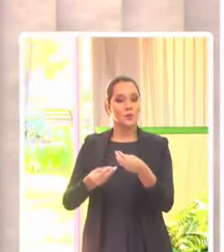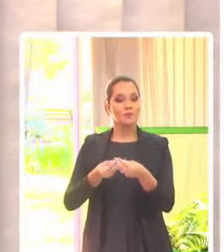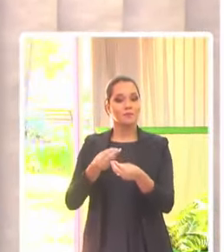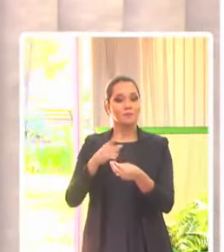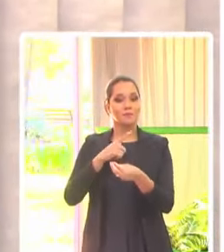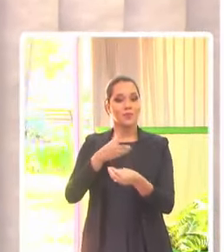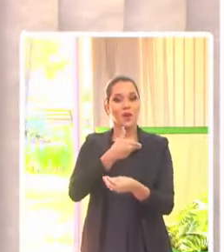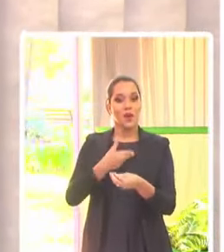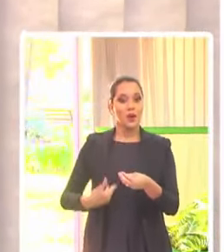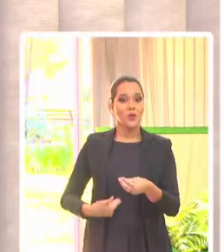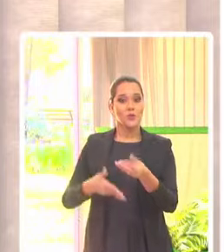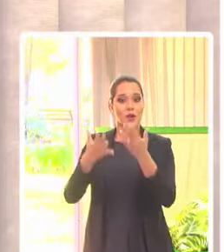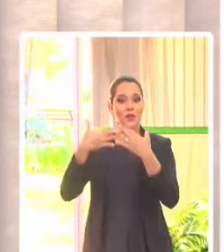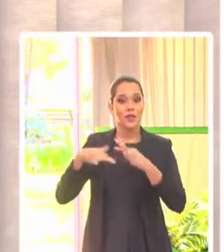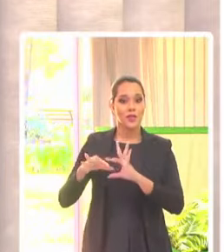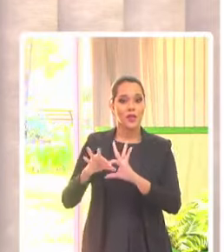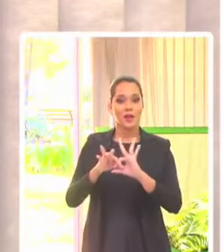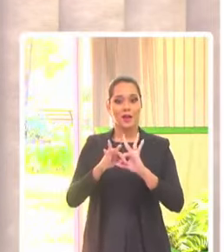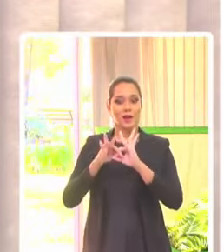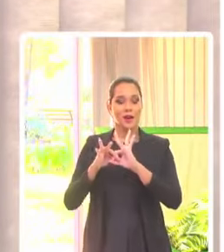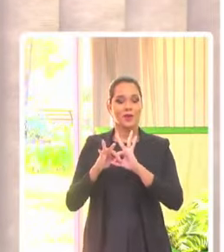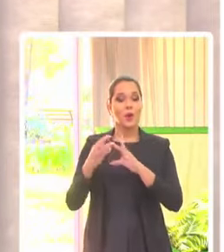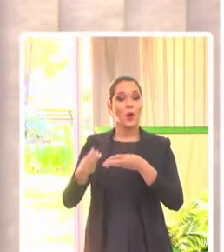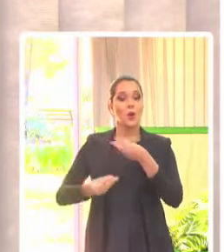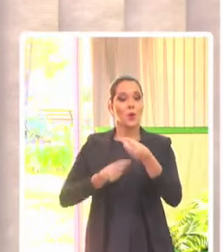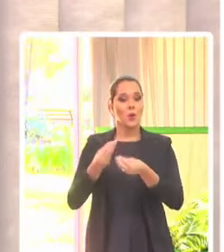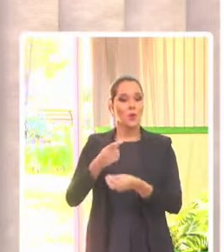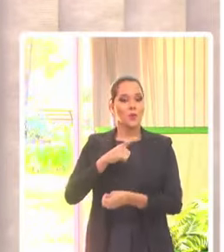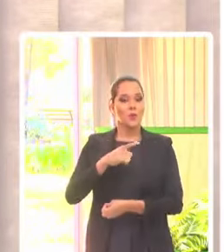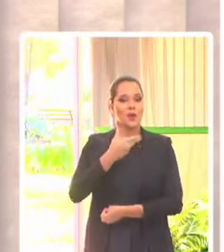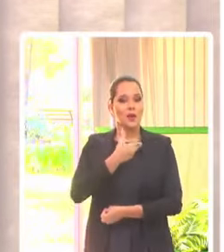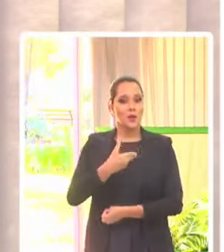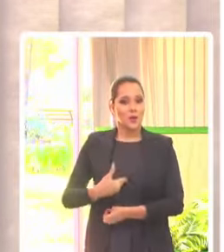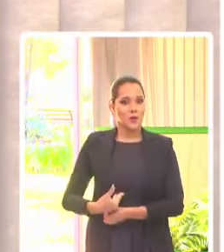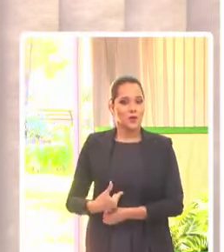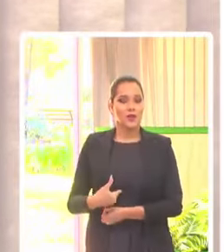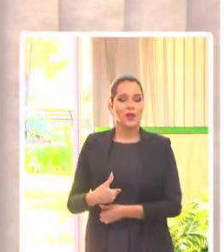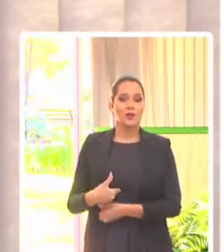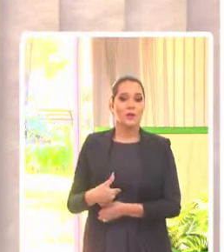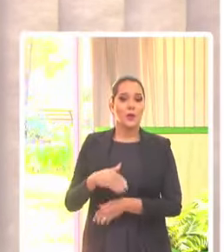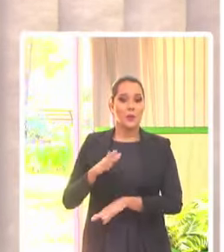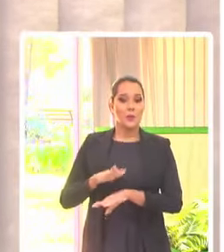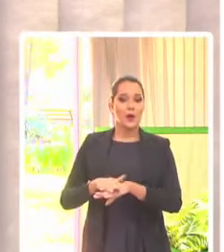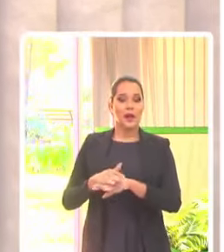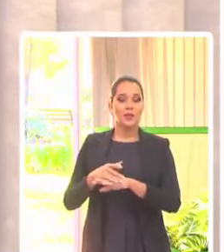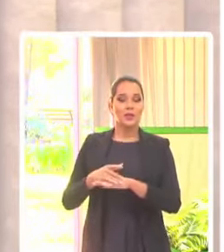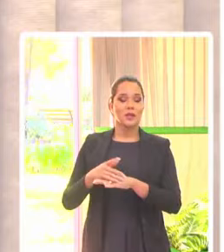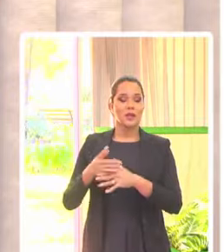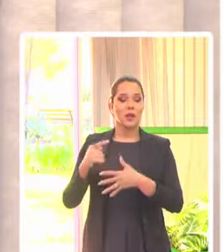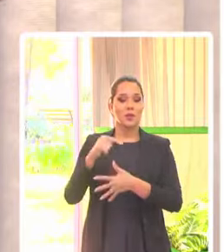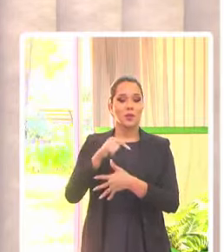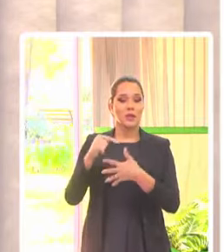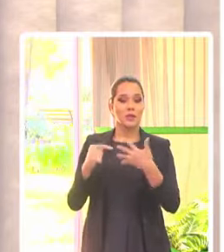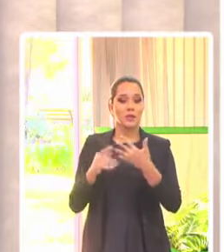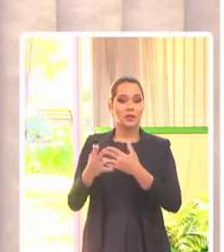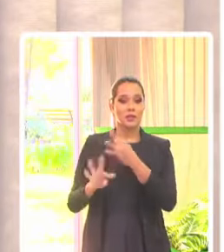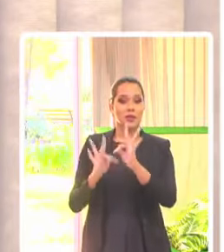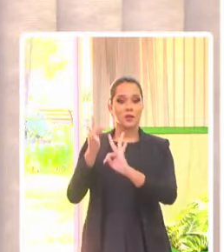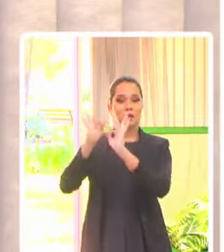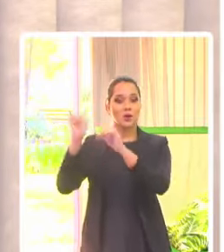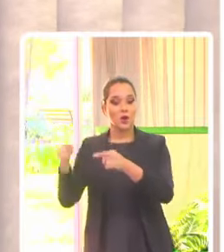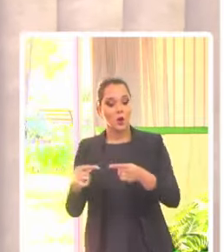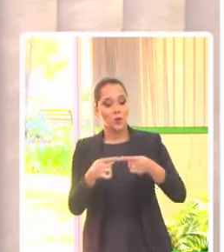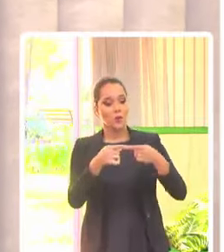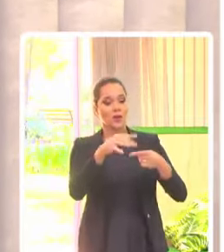government, how to build a government in which the technology aspects are connected with the policy aspects and with